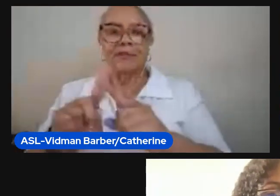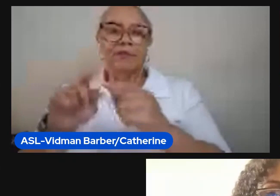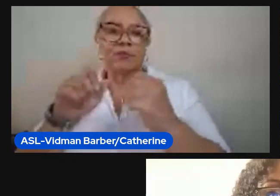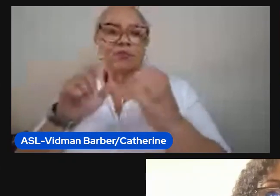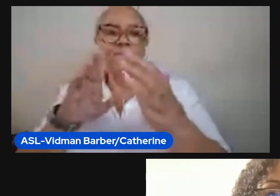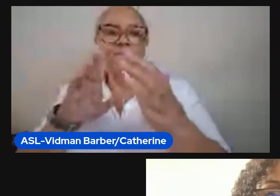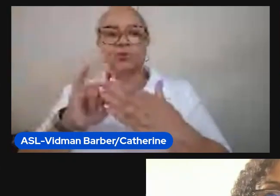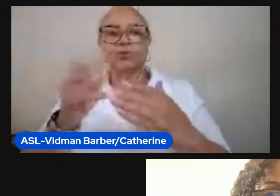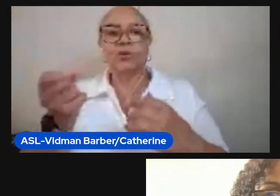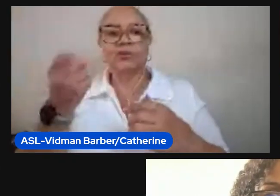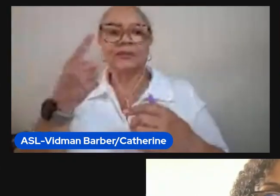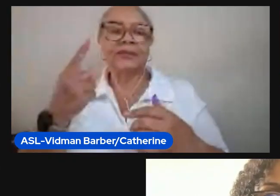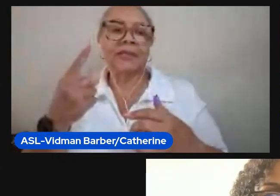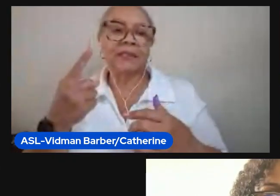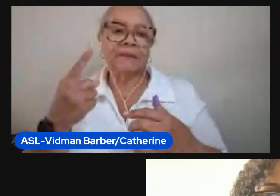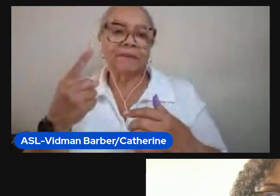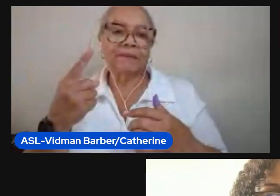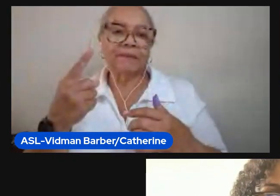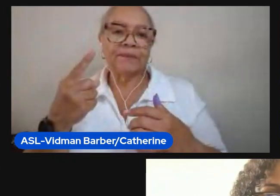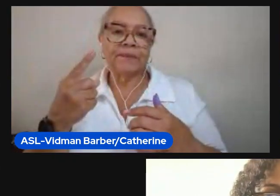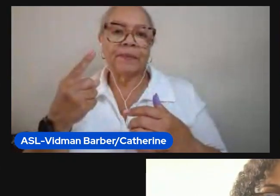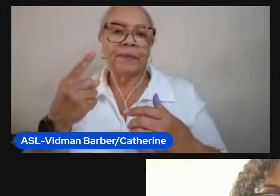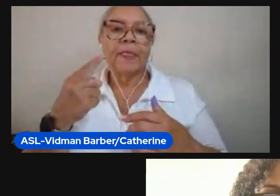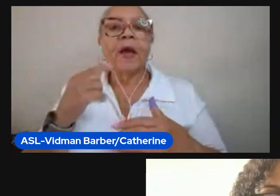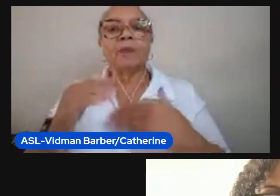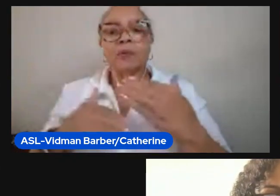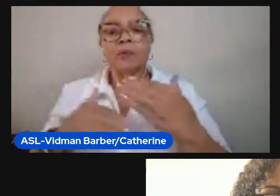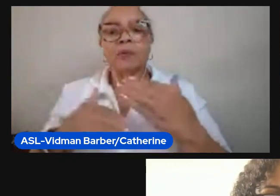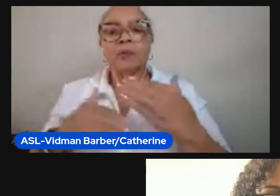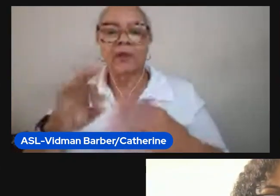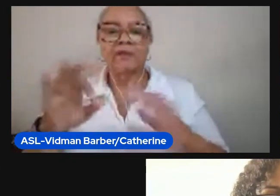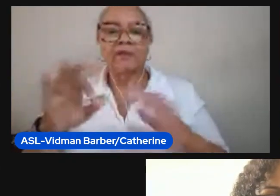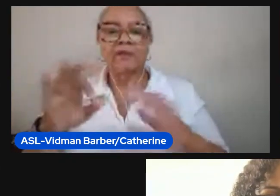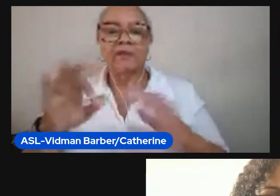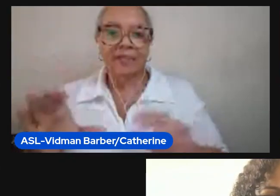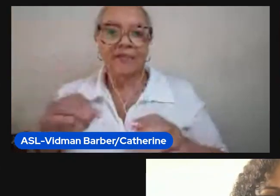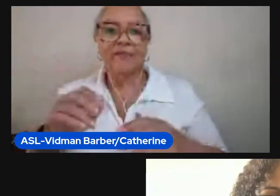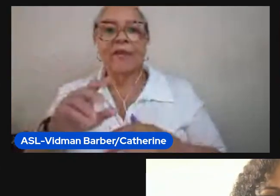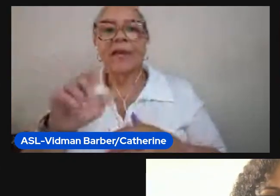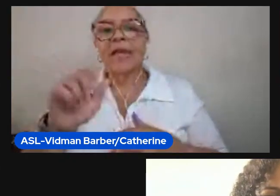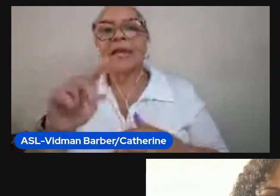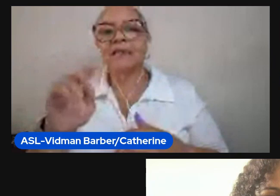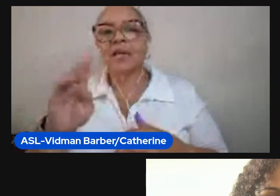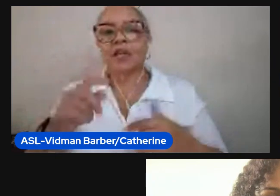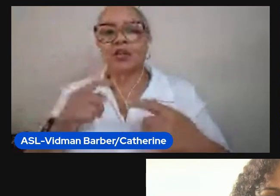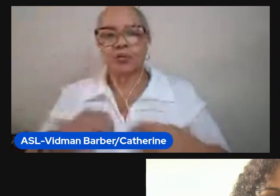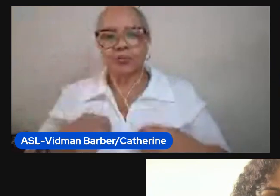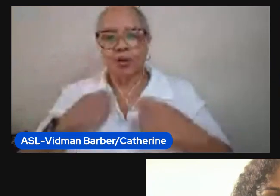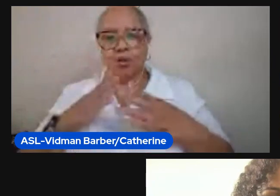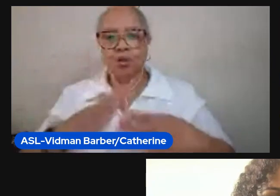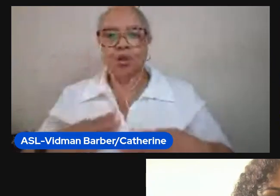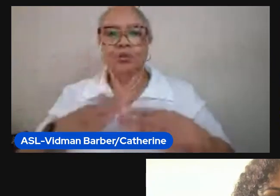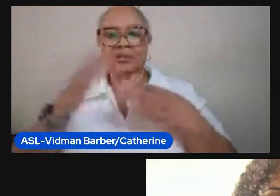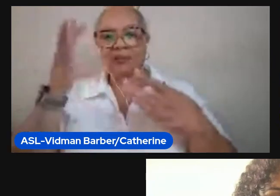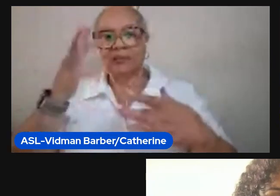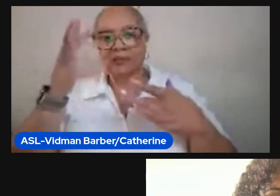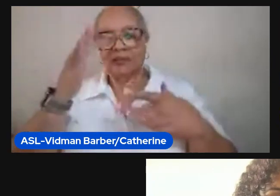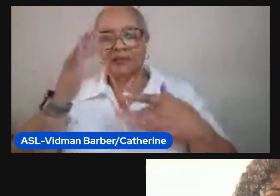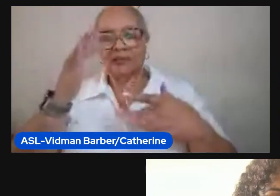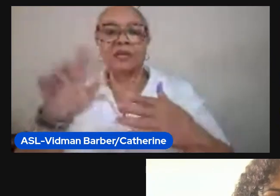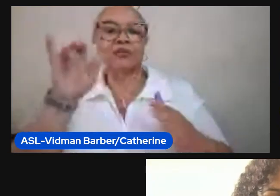of and progression of active tuberculosis disease and treatment response, and to